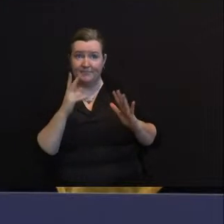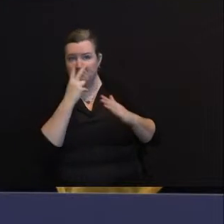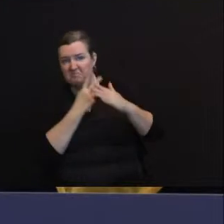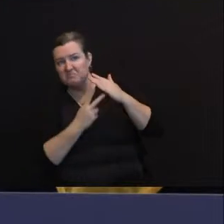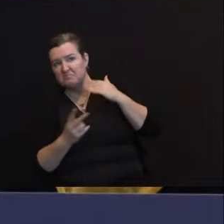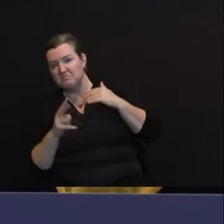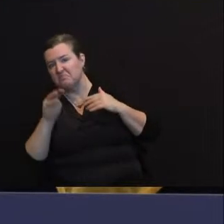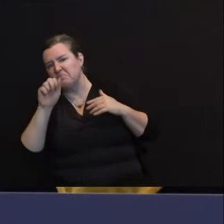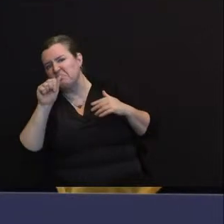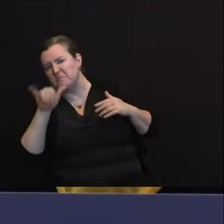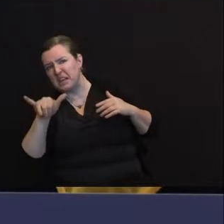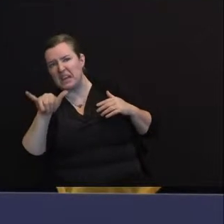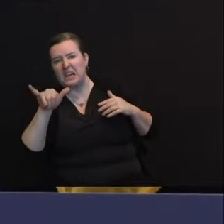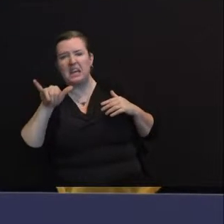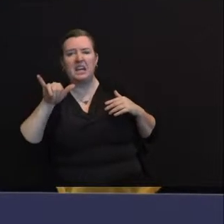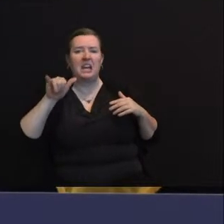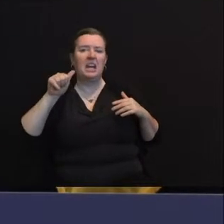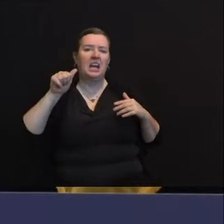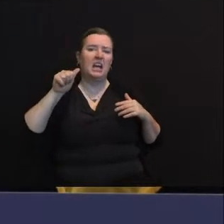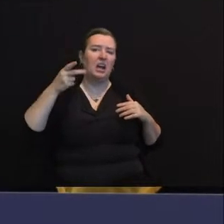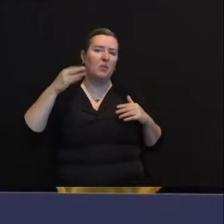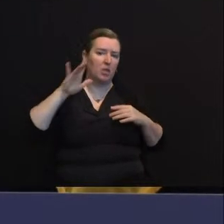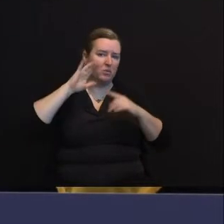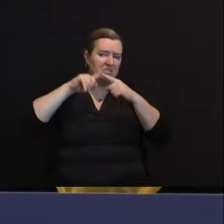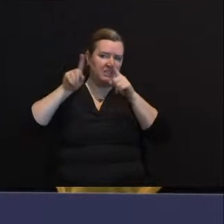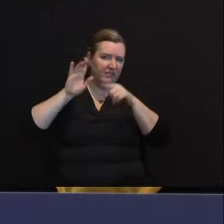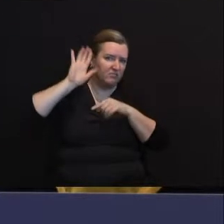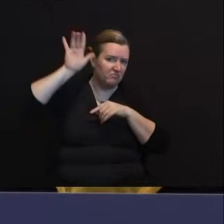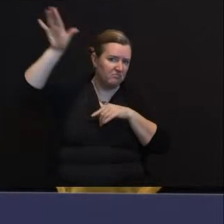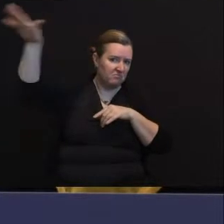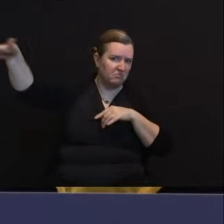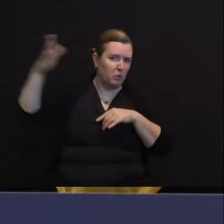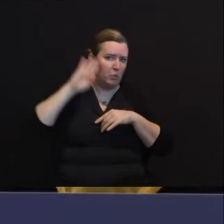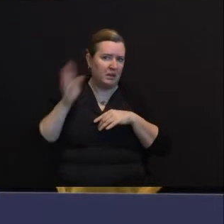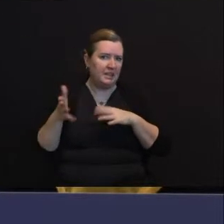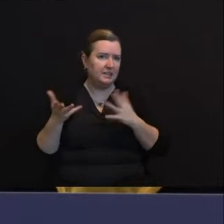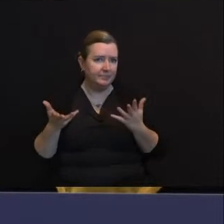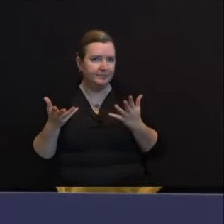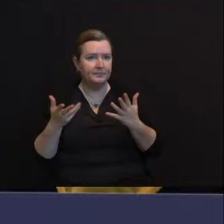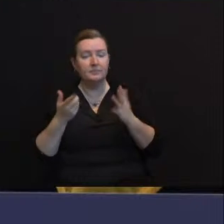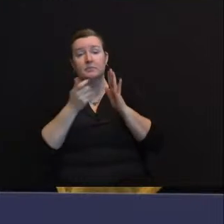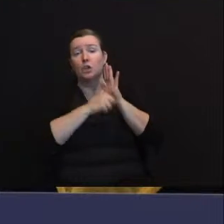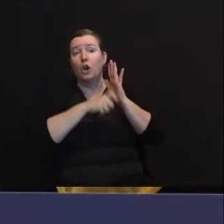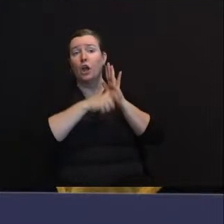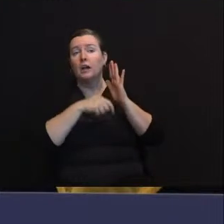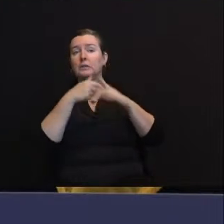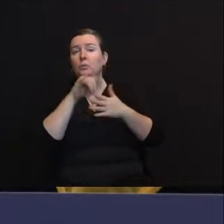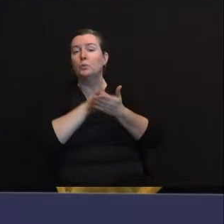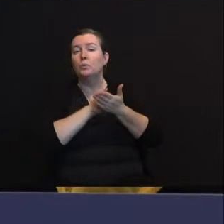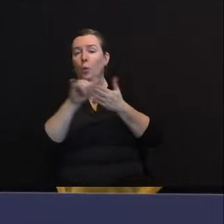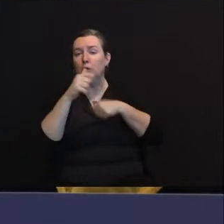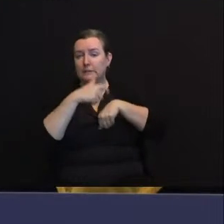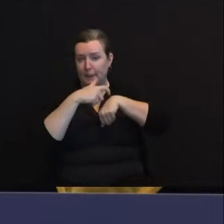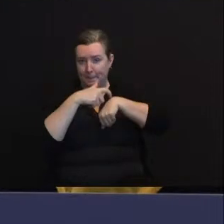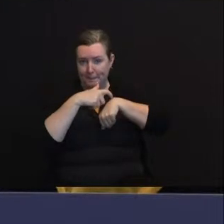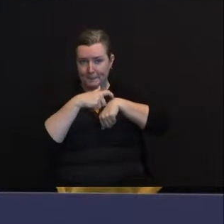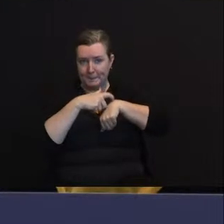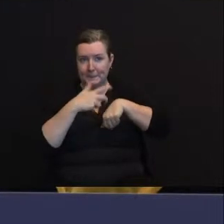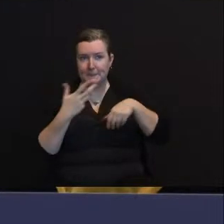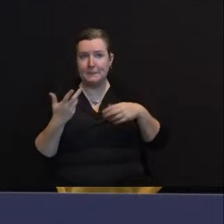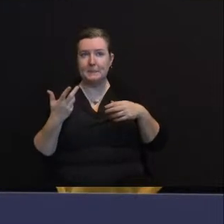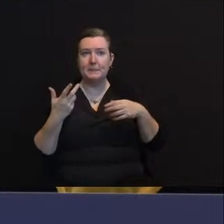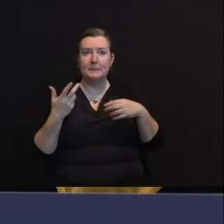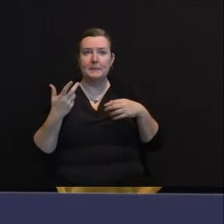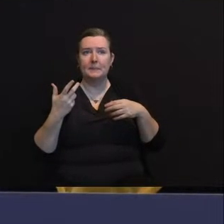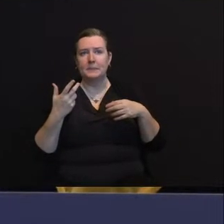ballgame. There was a very interesting article by David Leonhardt in the New York Times yesterday. I'll leave you with this, which is a little sobering, but